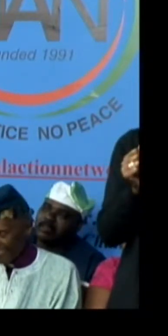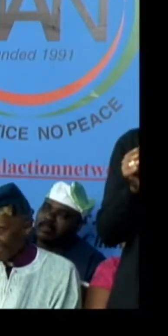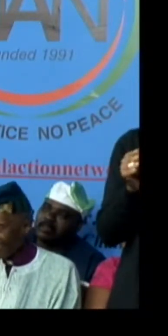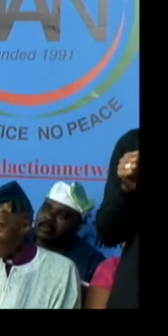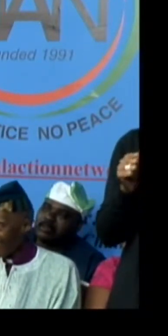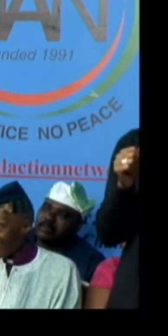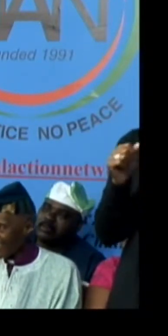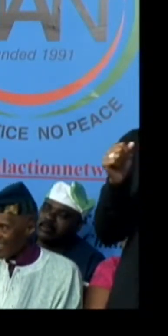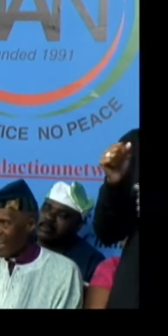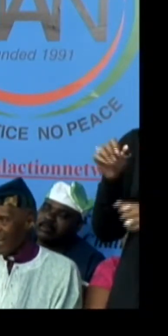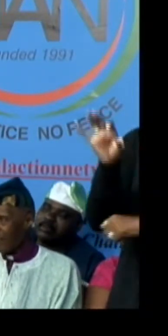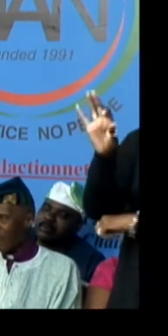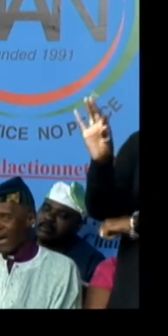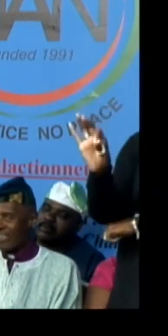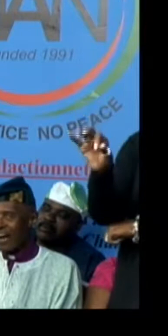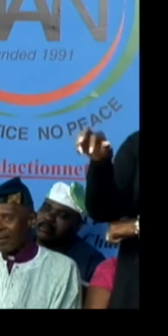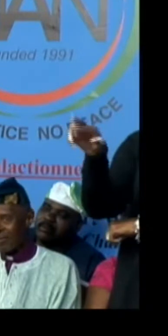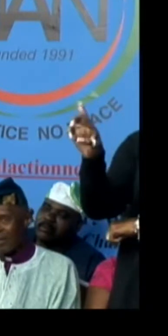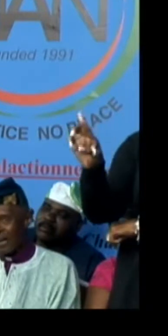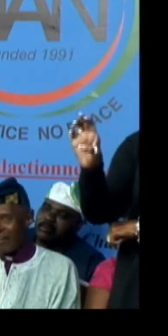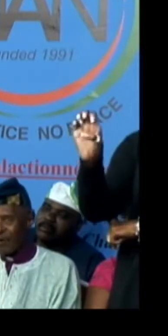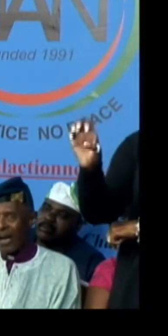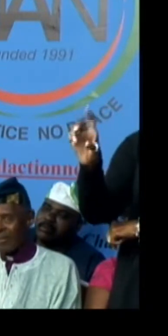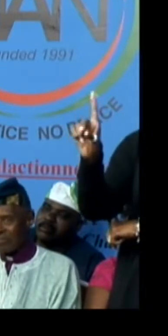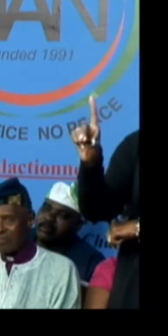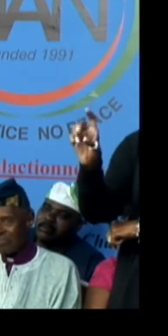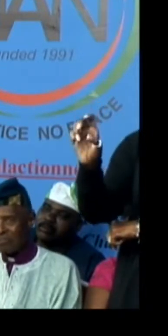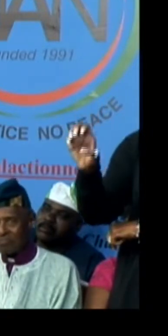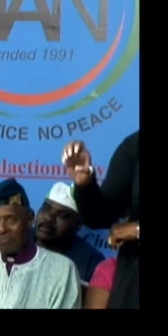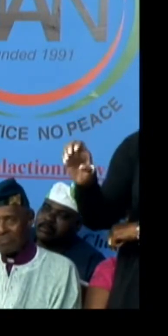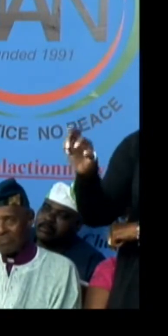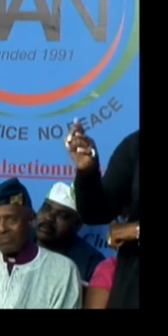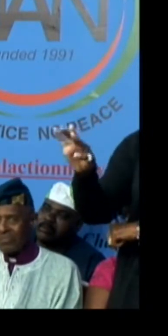the abolitionist movement.